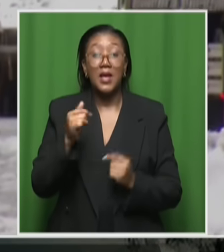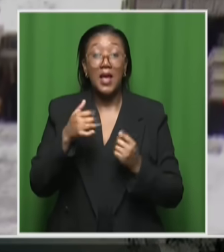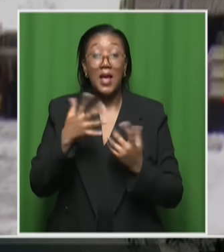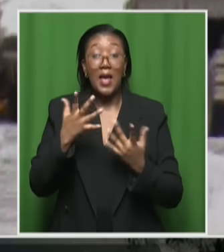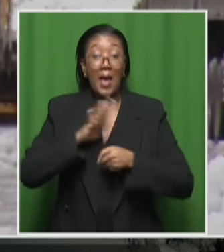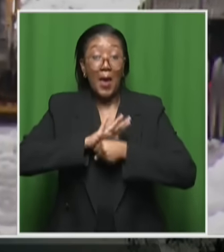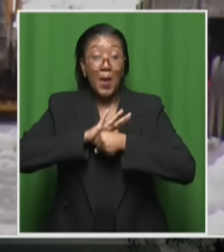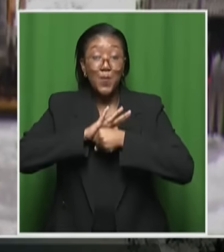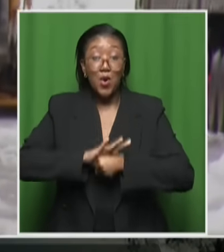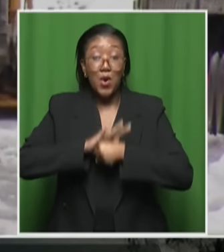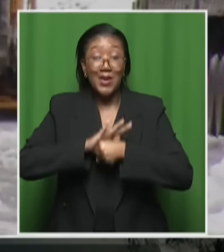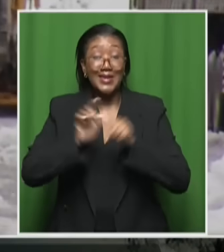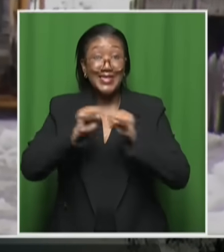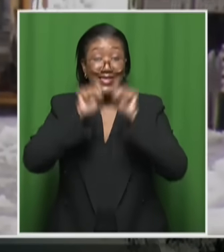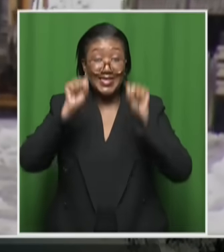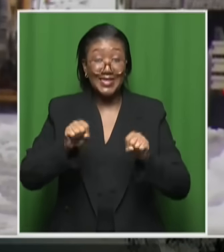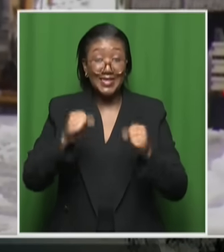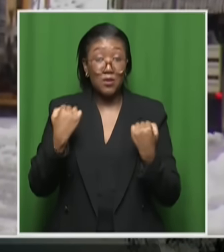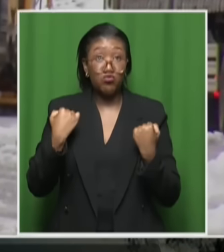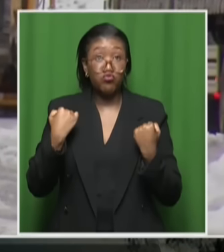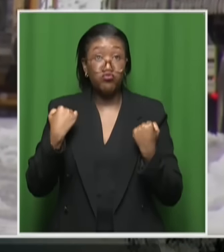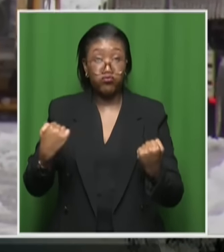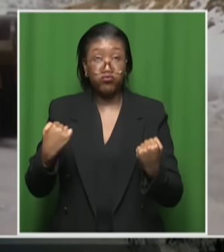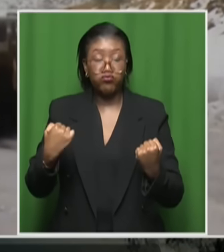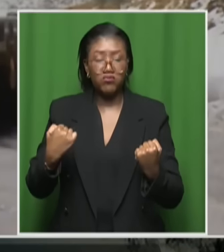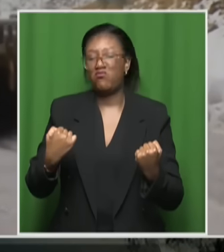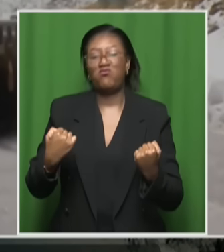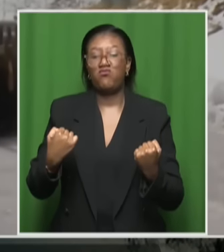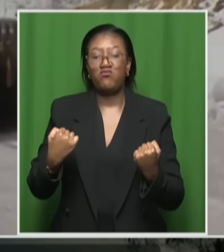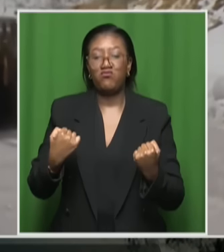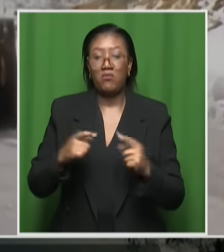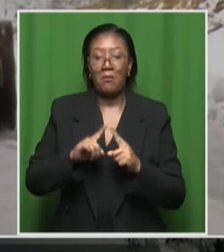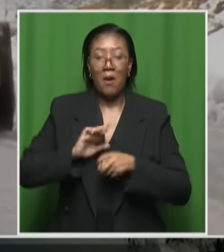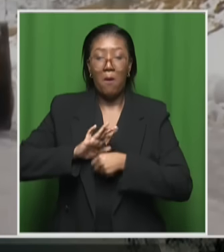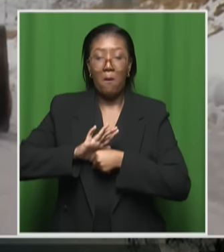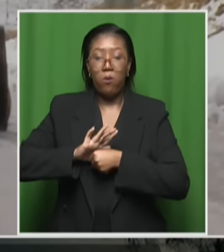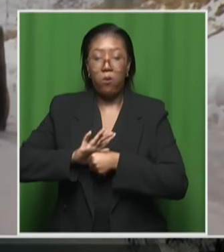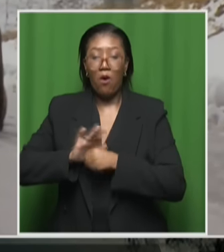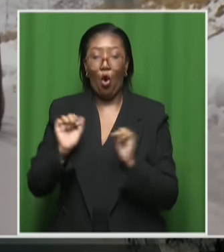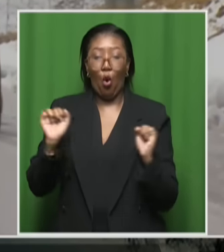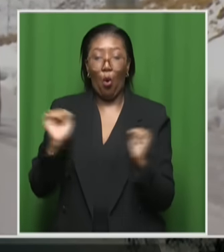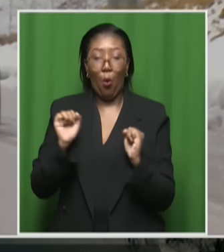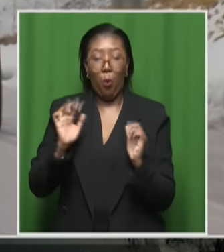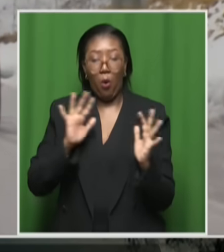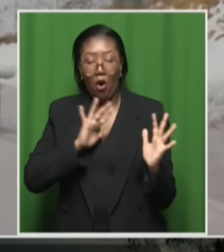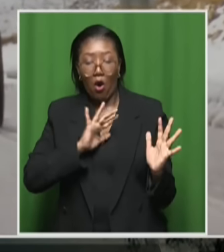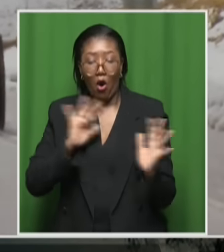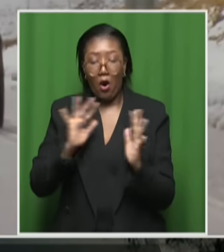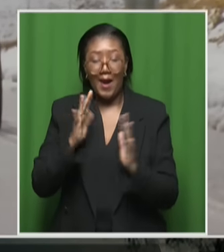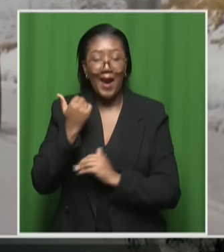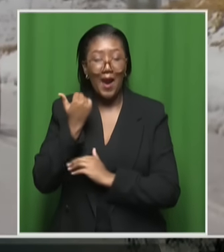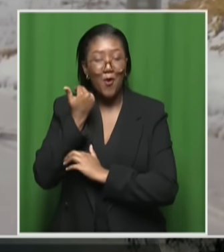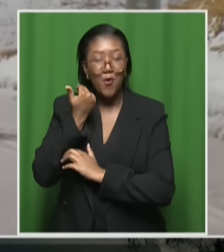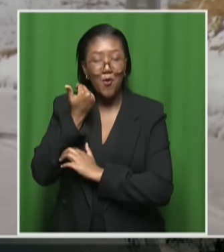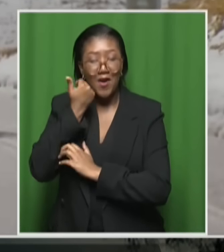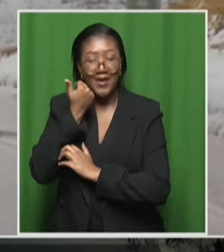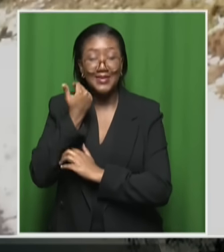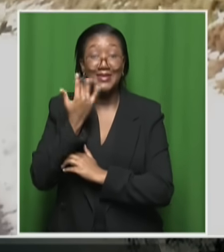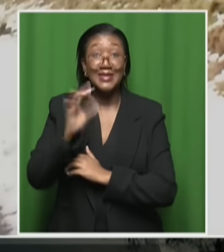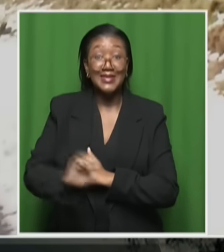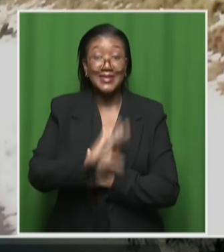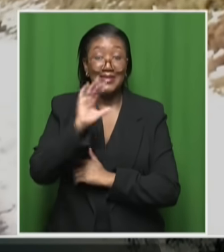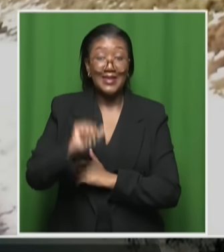system behind it was not that strong. But again, it was able to push in cold air and push in lots of moisture because the temperatures over South Africa